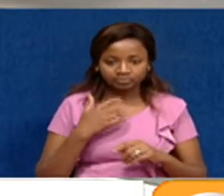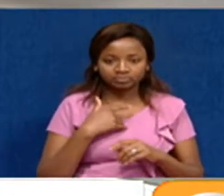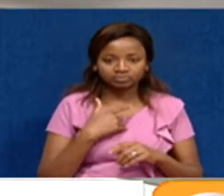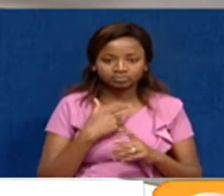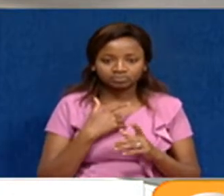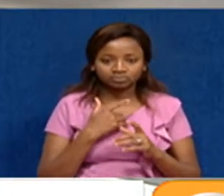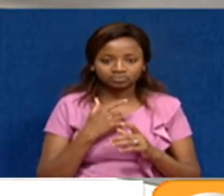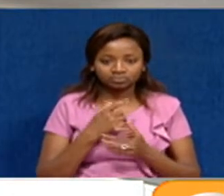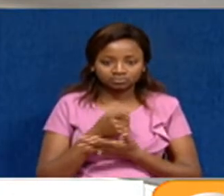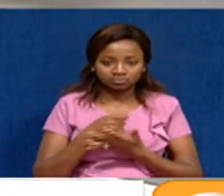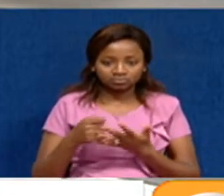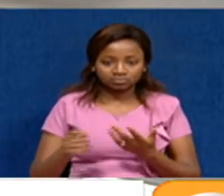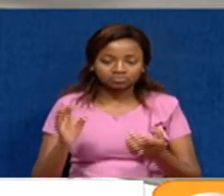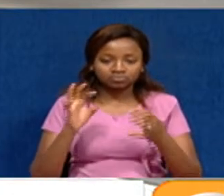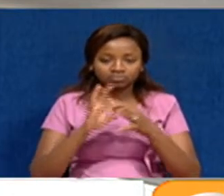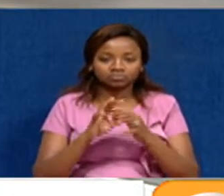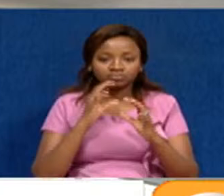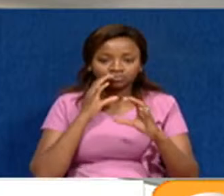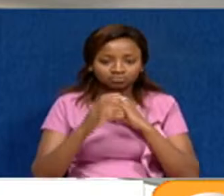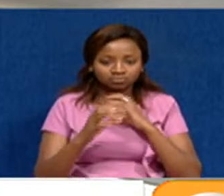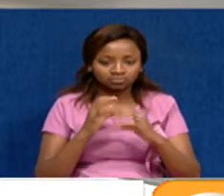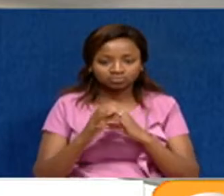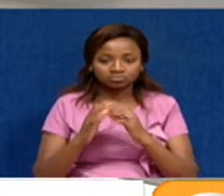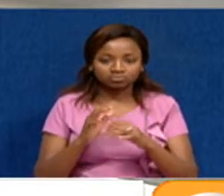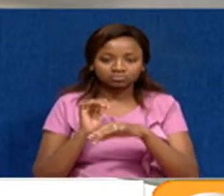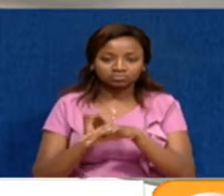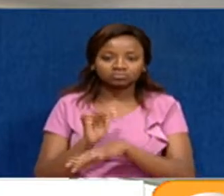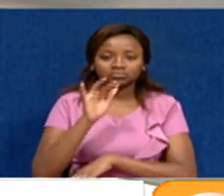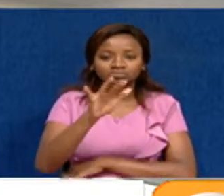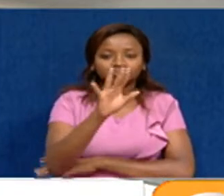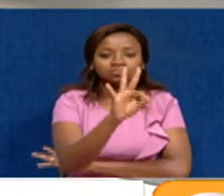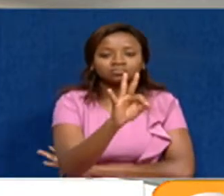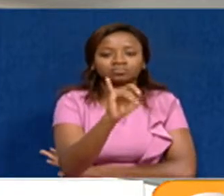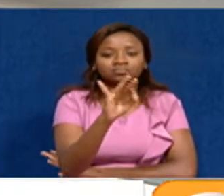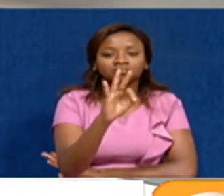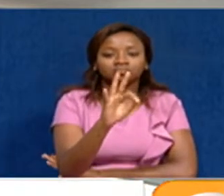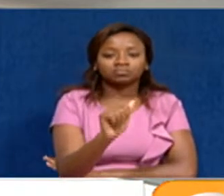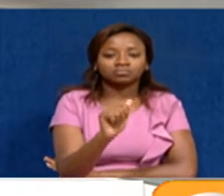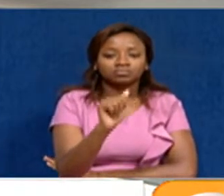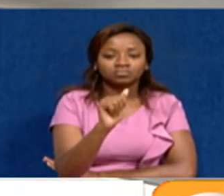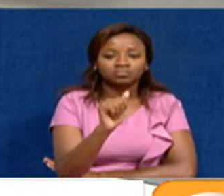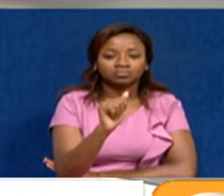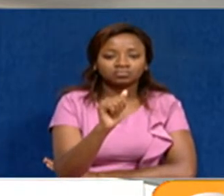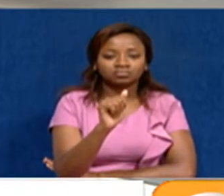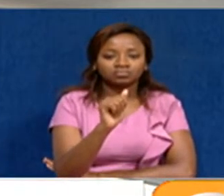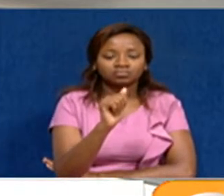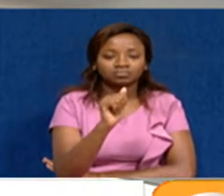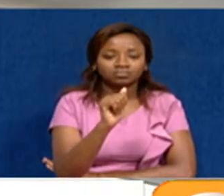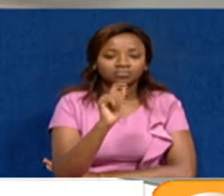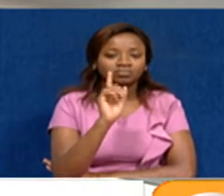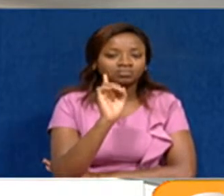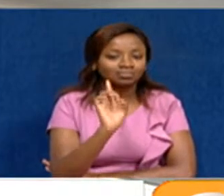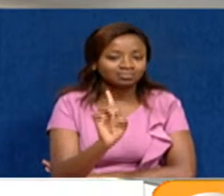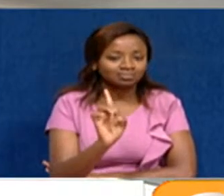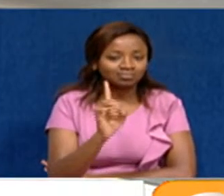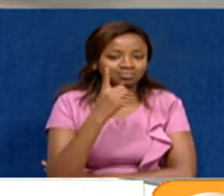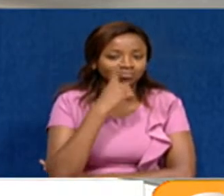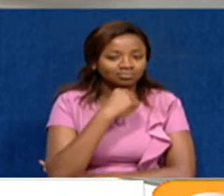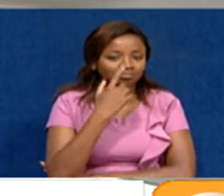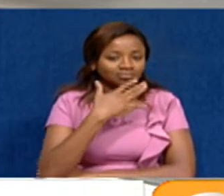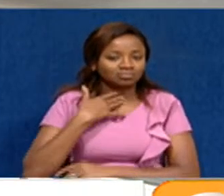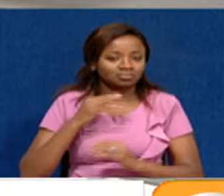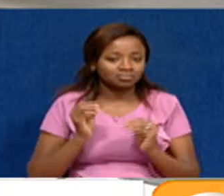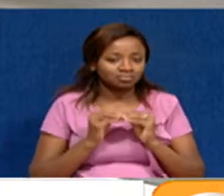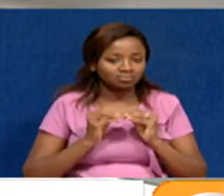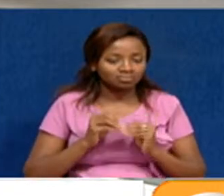to FIFA, that would be out of this suspension sooner rather than later. But who will reach out? Is that the